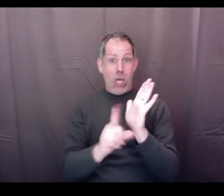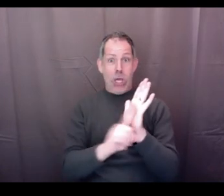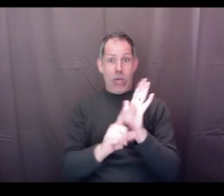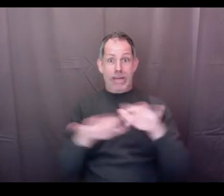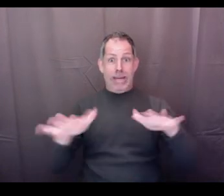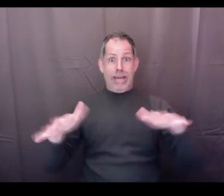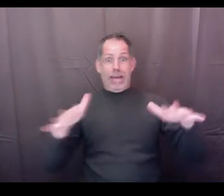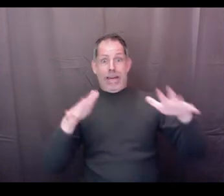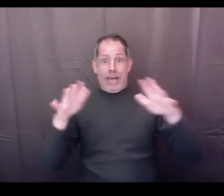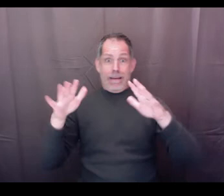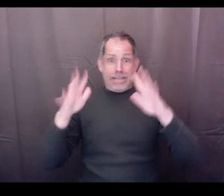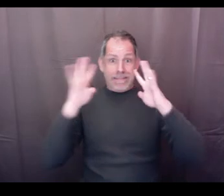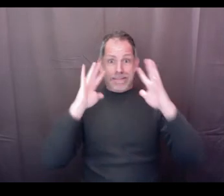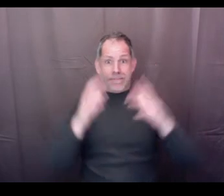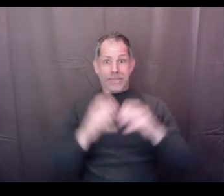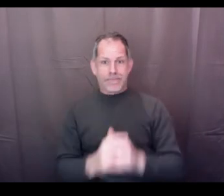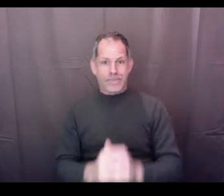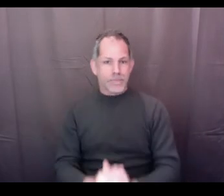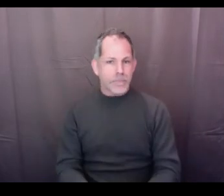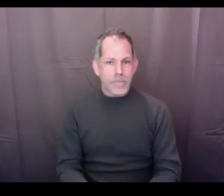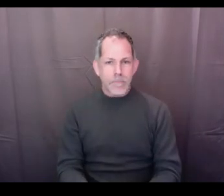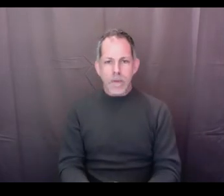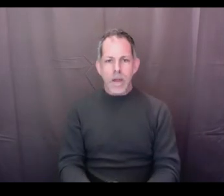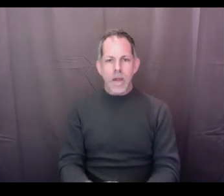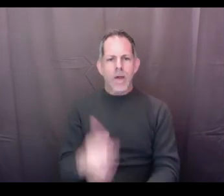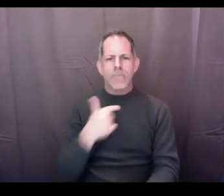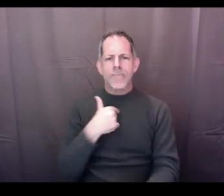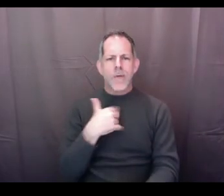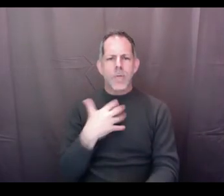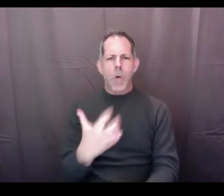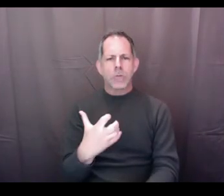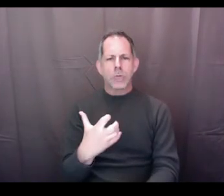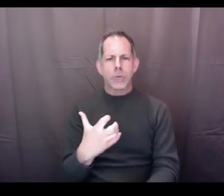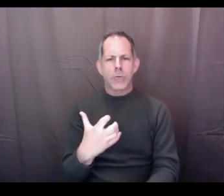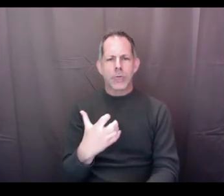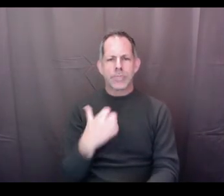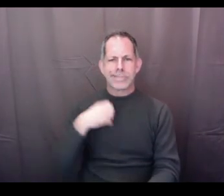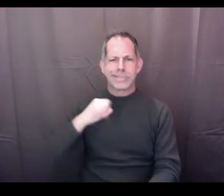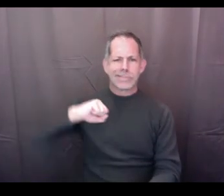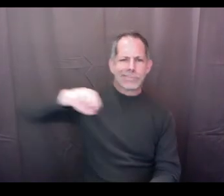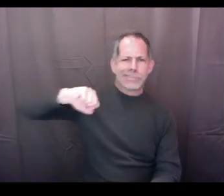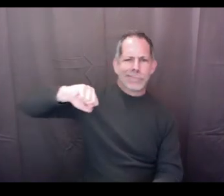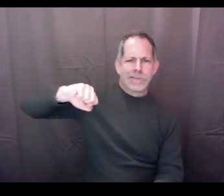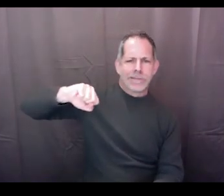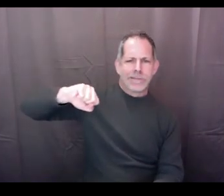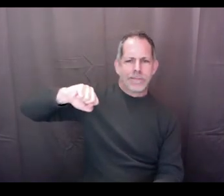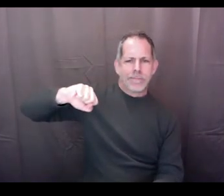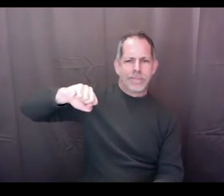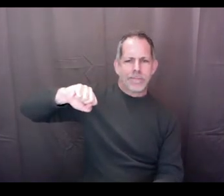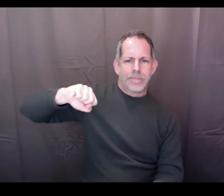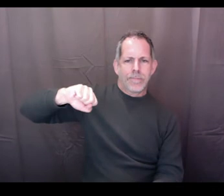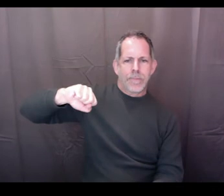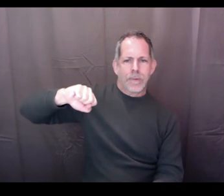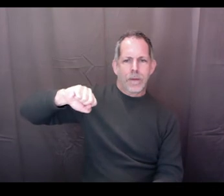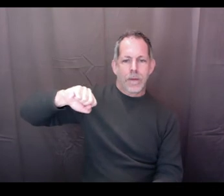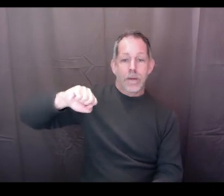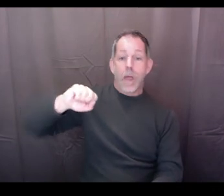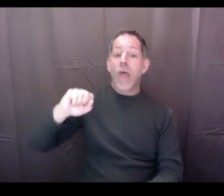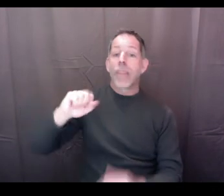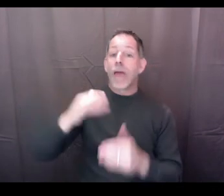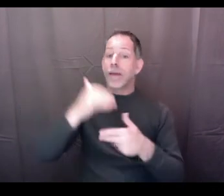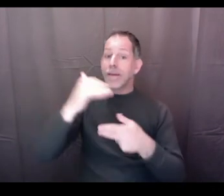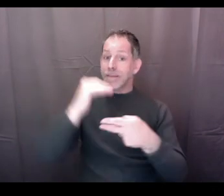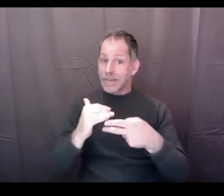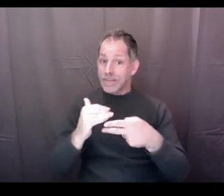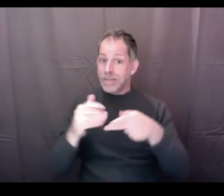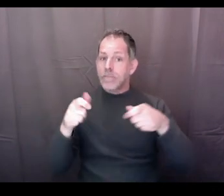have experienced, and then we try to really resist that alarm state, and we try to cope, and we try